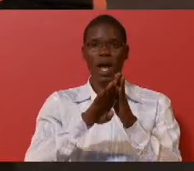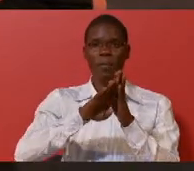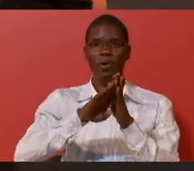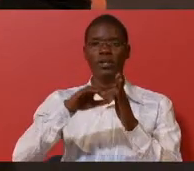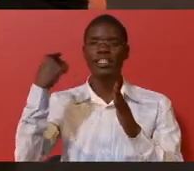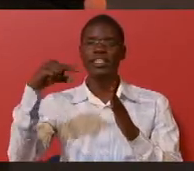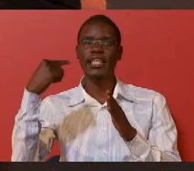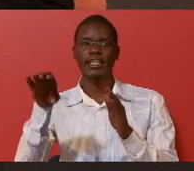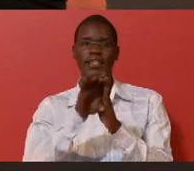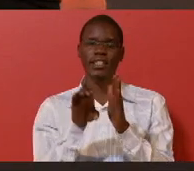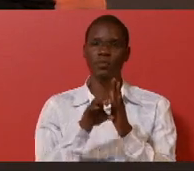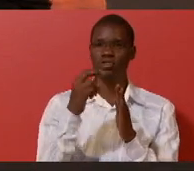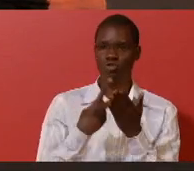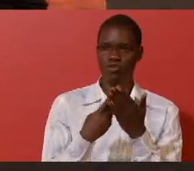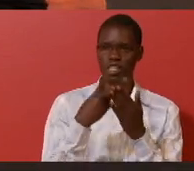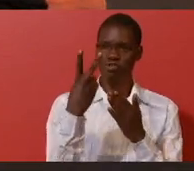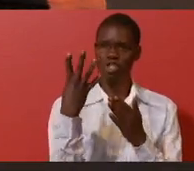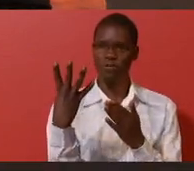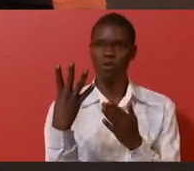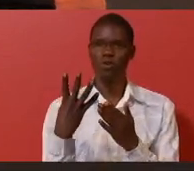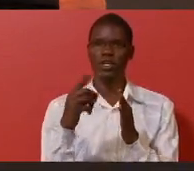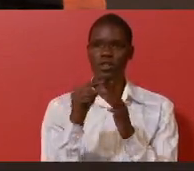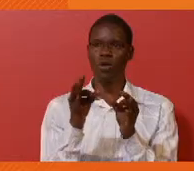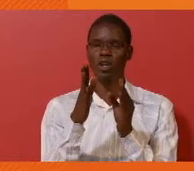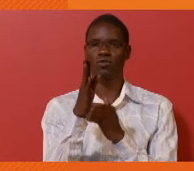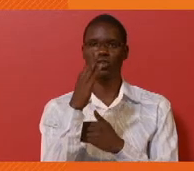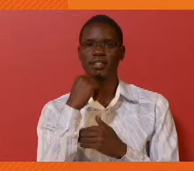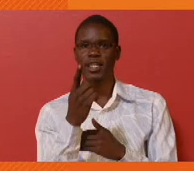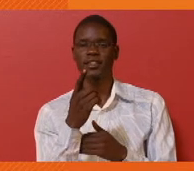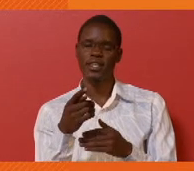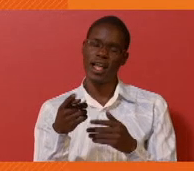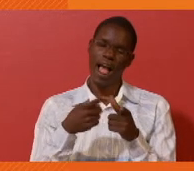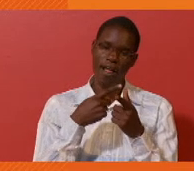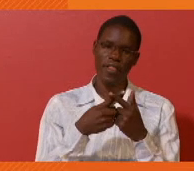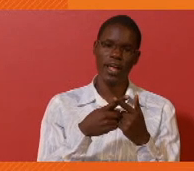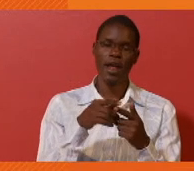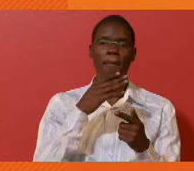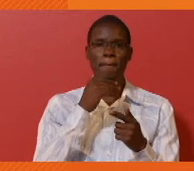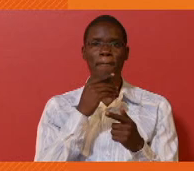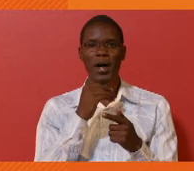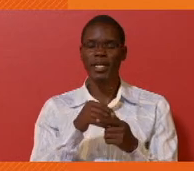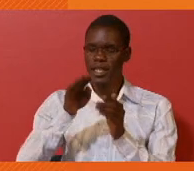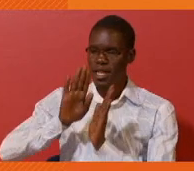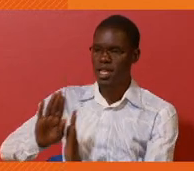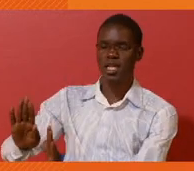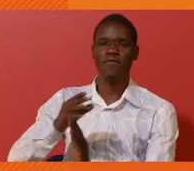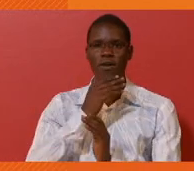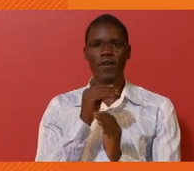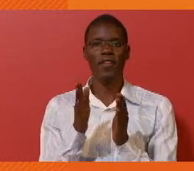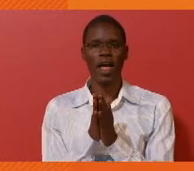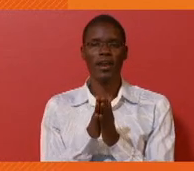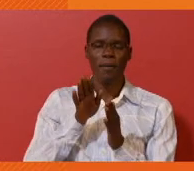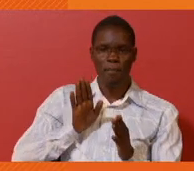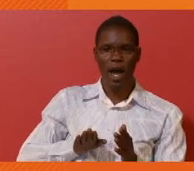2 and verse 24, the Word of God says, "Therefore, a man shall leave his father and